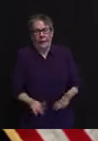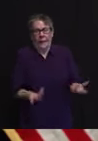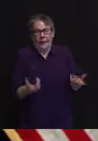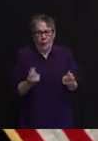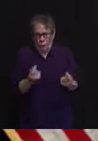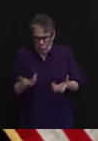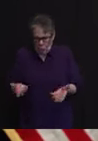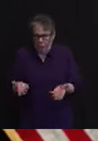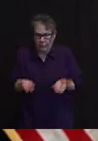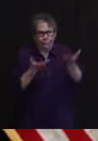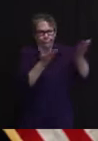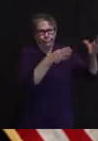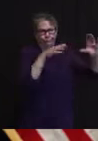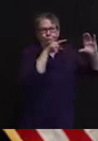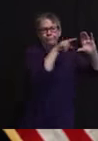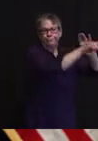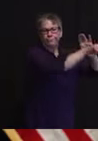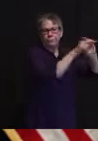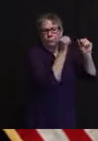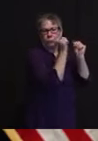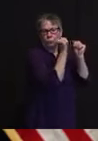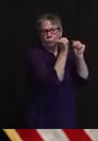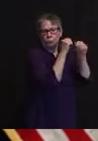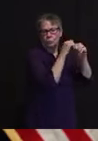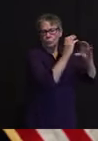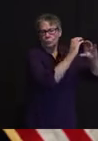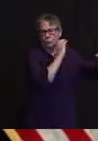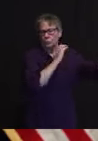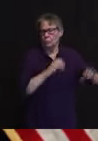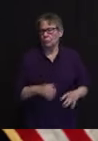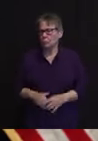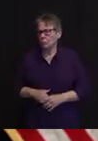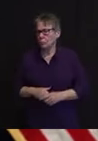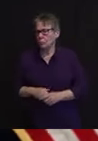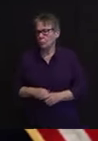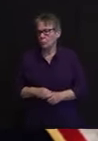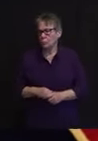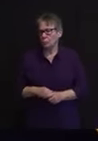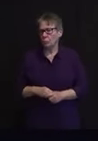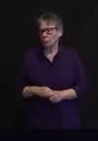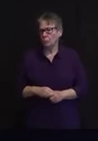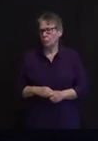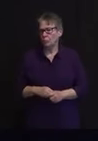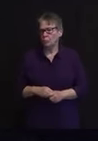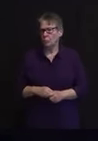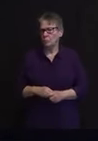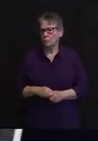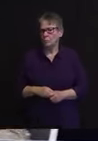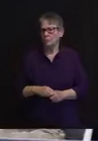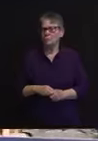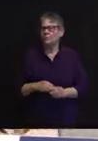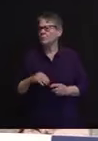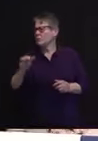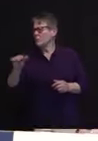all considerations and all eventualities. Judy, do you mind jumping in on these? Sure. First, on the